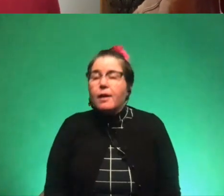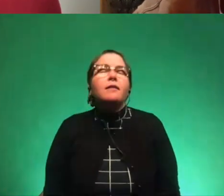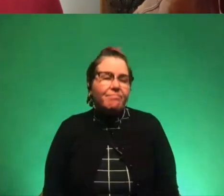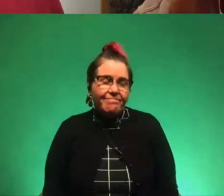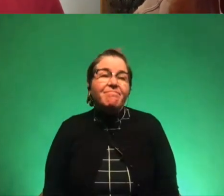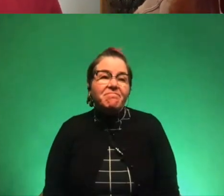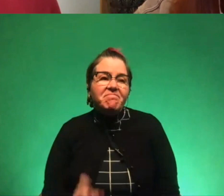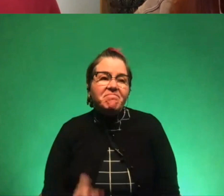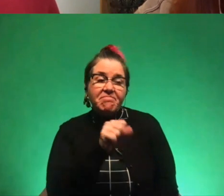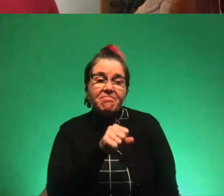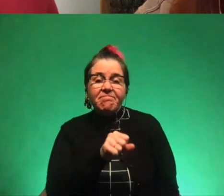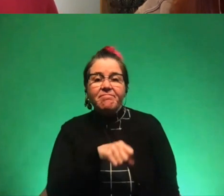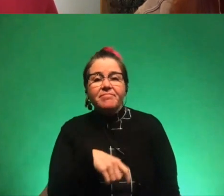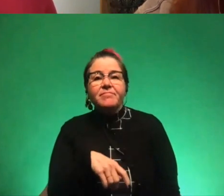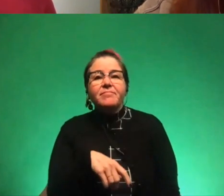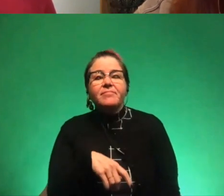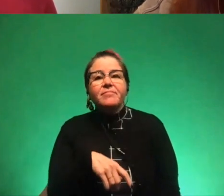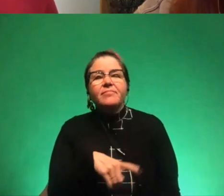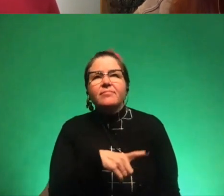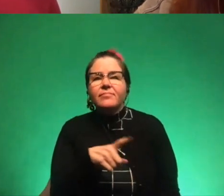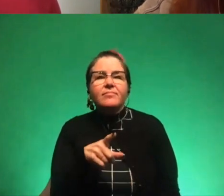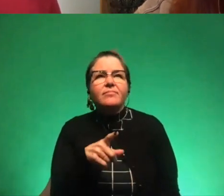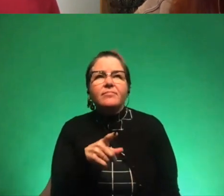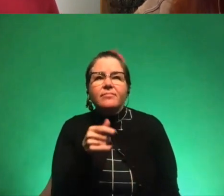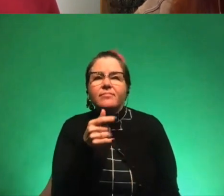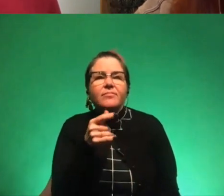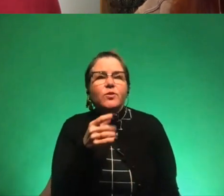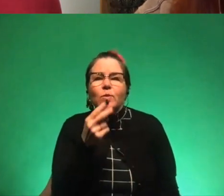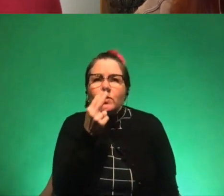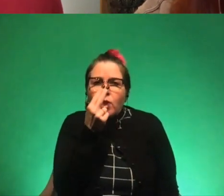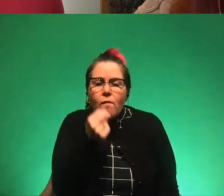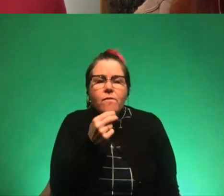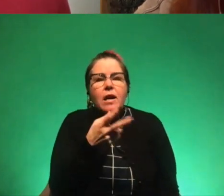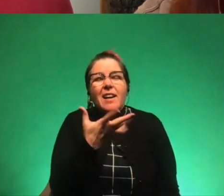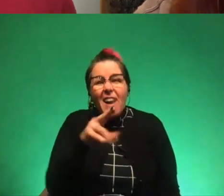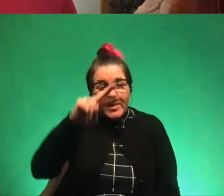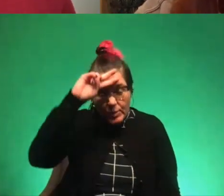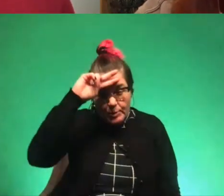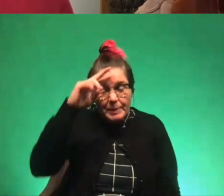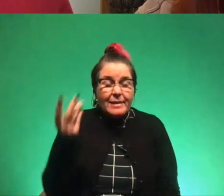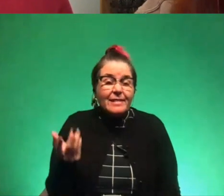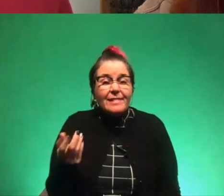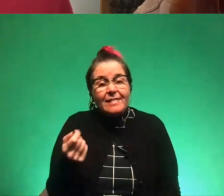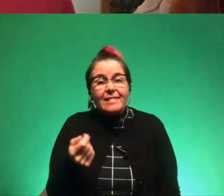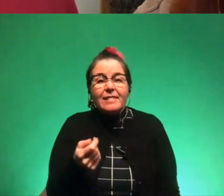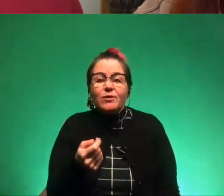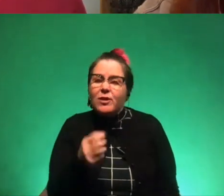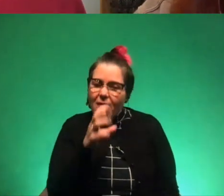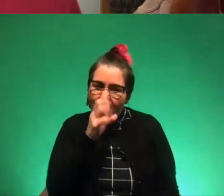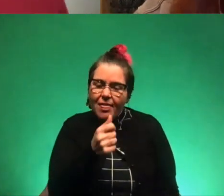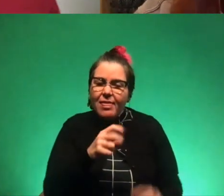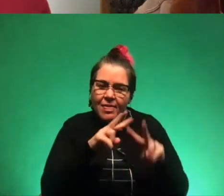do. And they are incredibly funny. They're kind of stupid. And they're really fascinating to